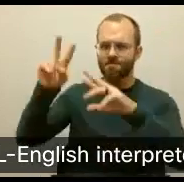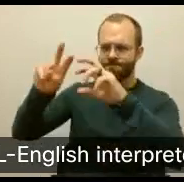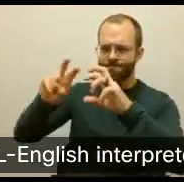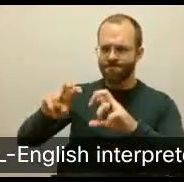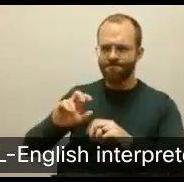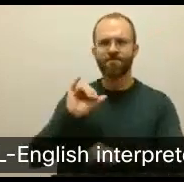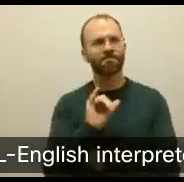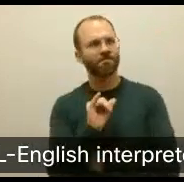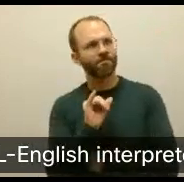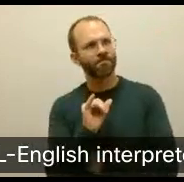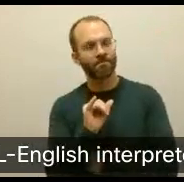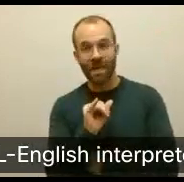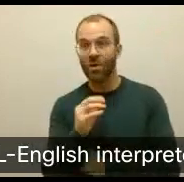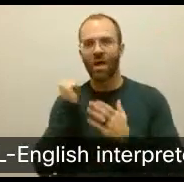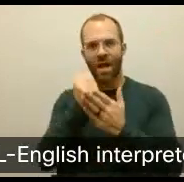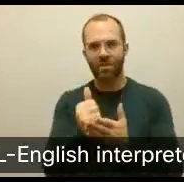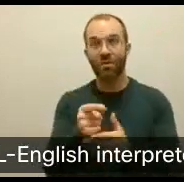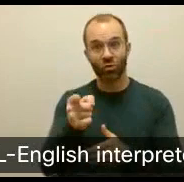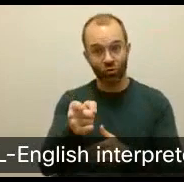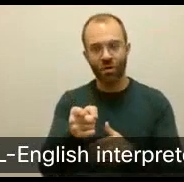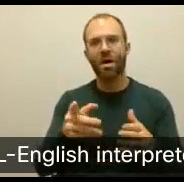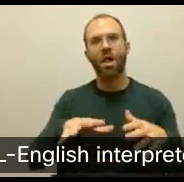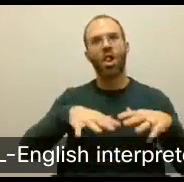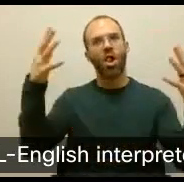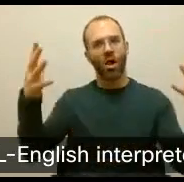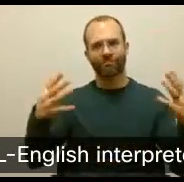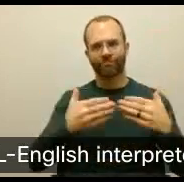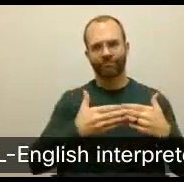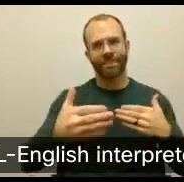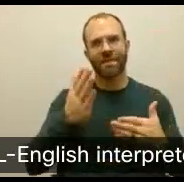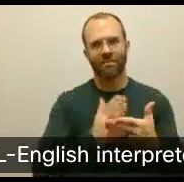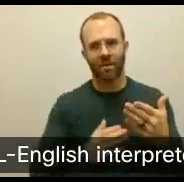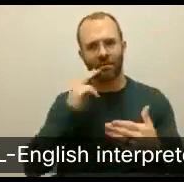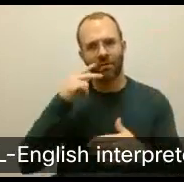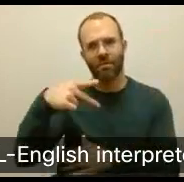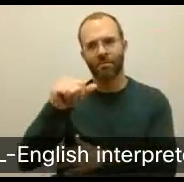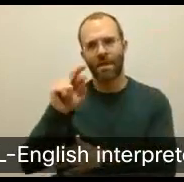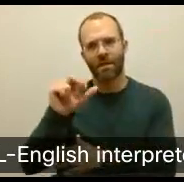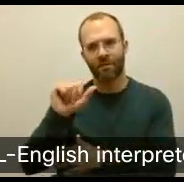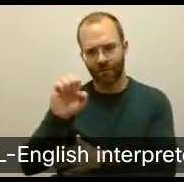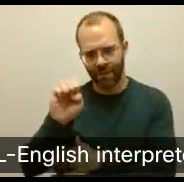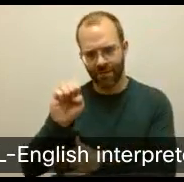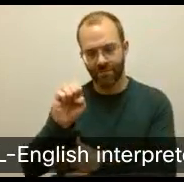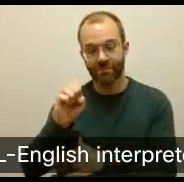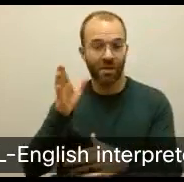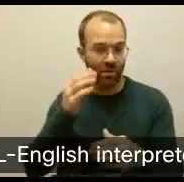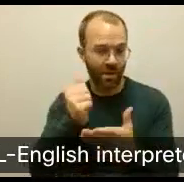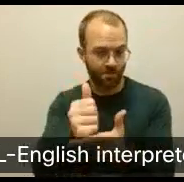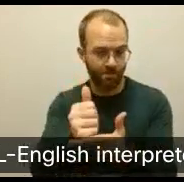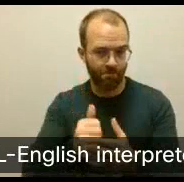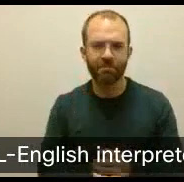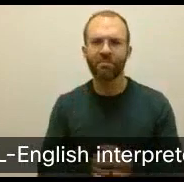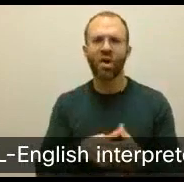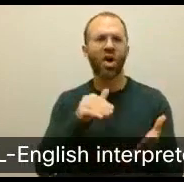help you a lot as you move on to the writing stage of your paraphrase. Often I work with students who have had